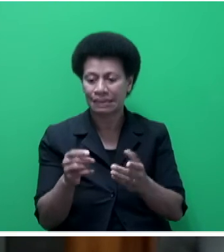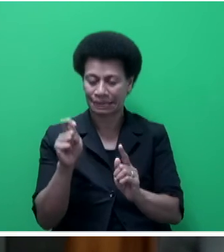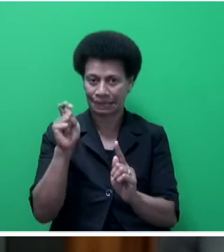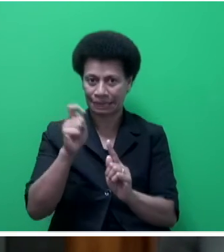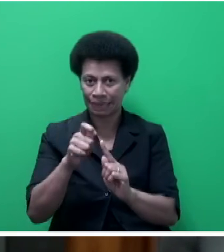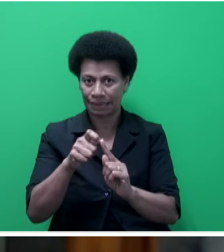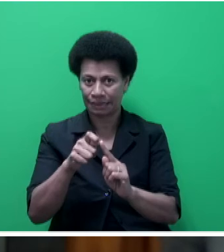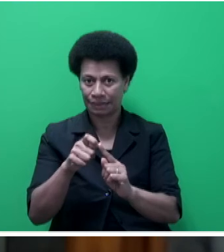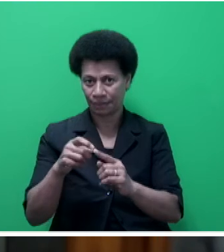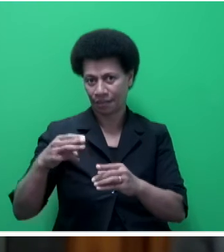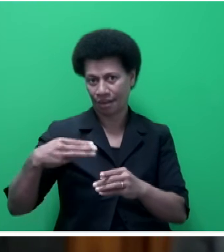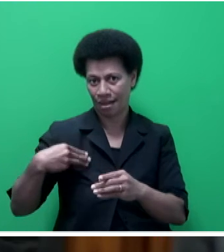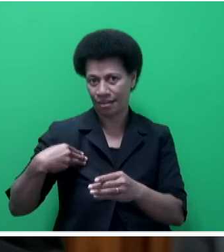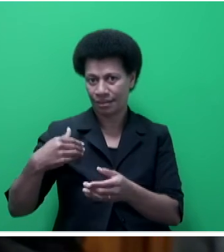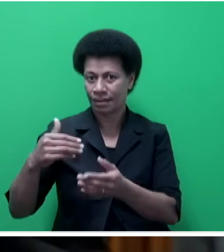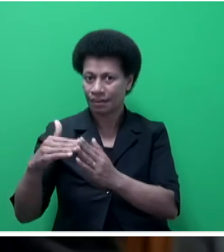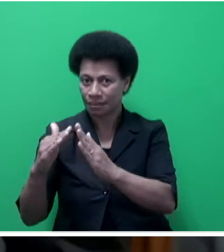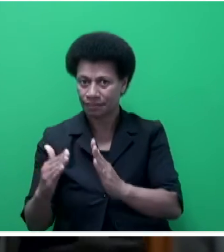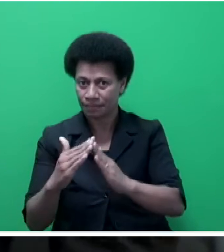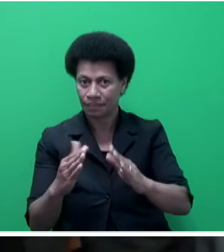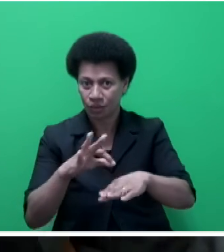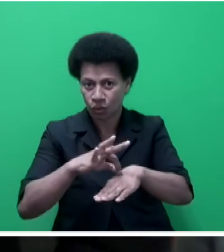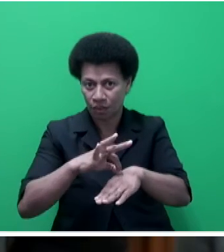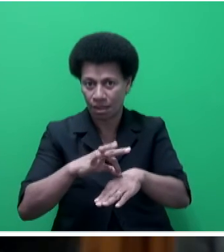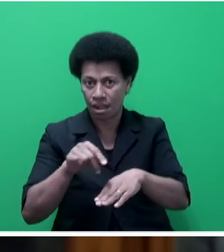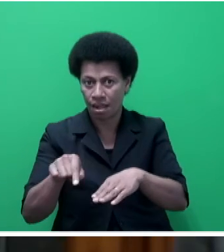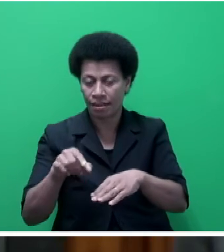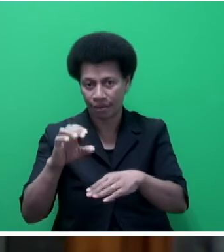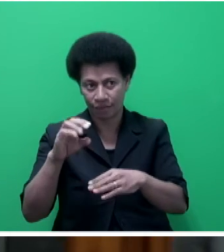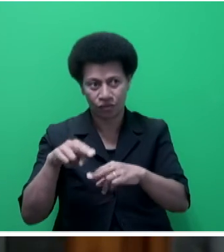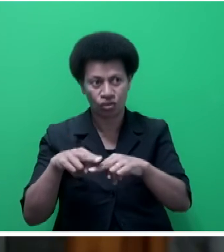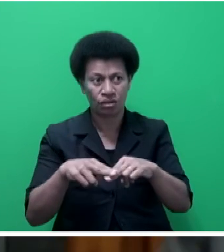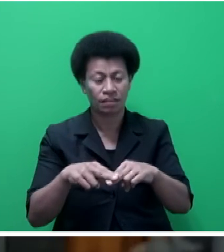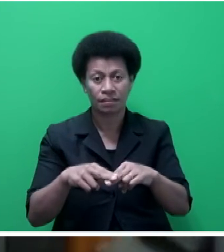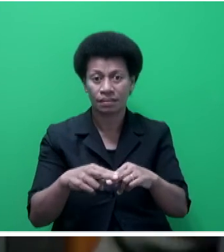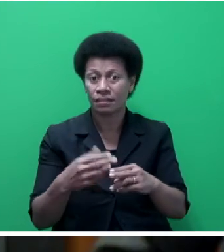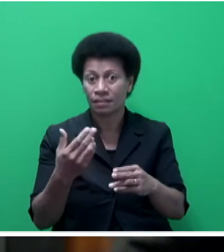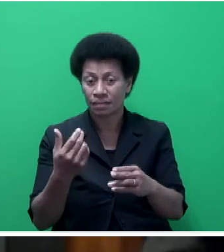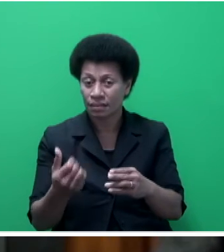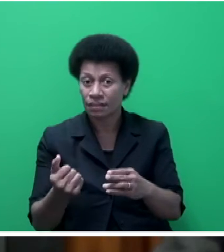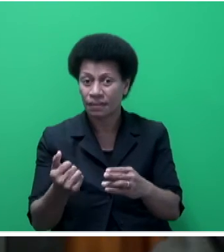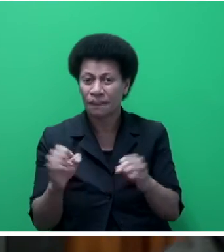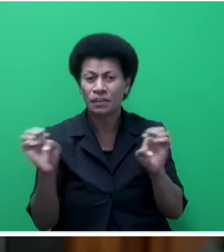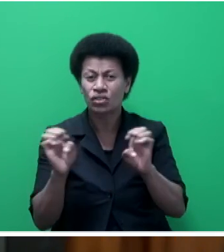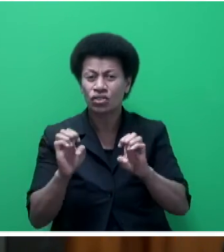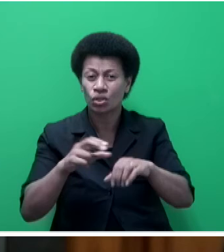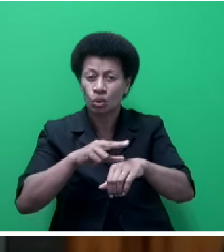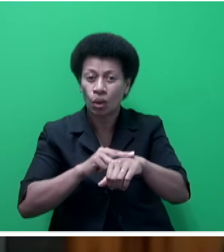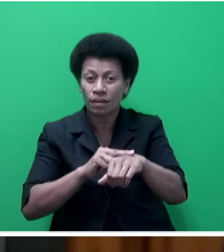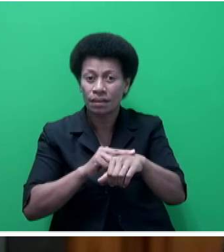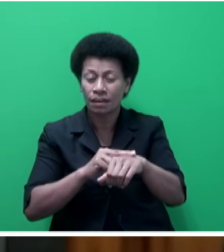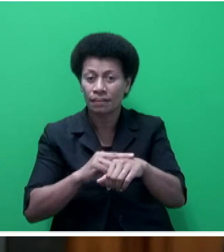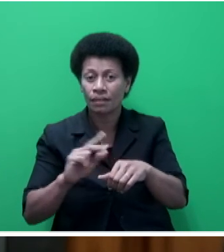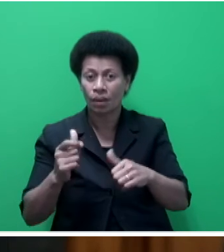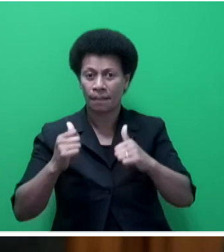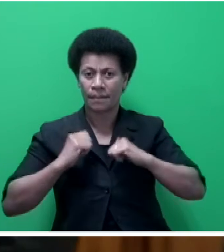health facilities around the country. We now have EM doctors, emergency medicine specialists, attached at the